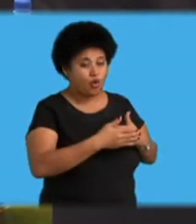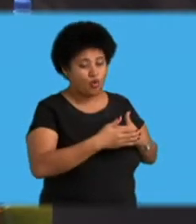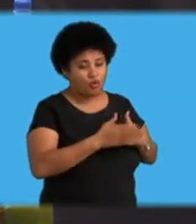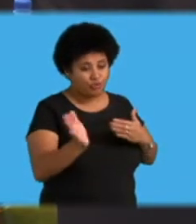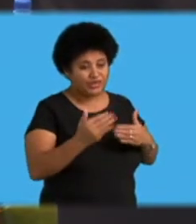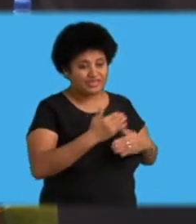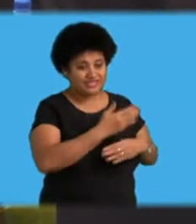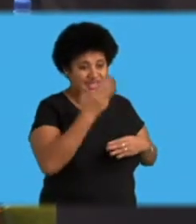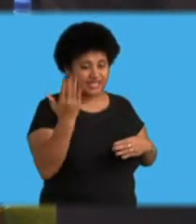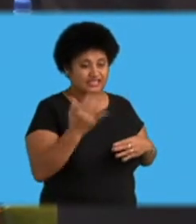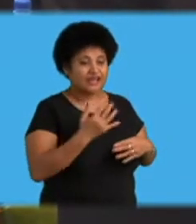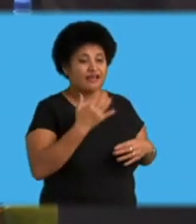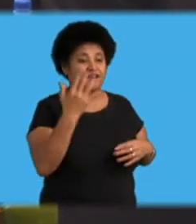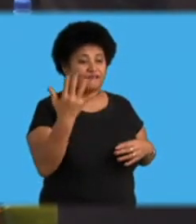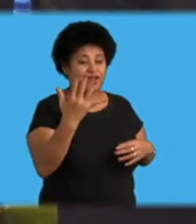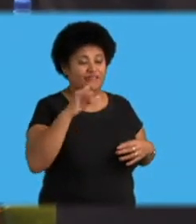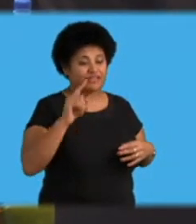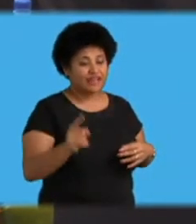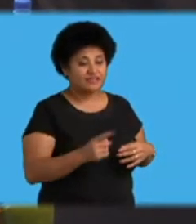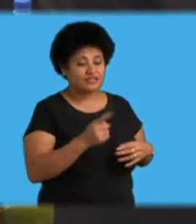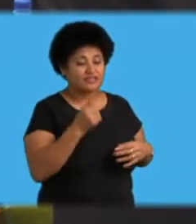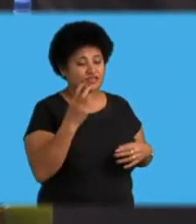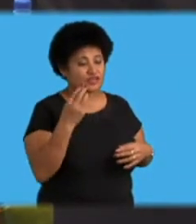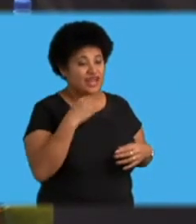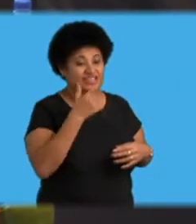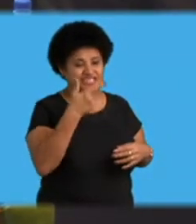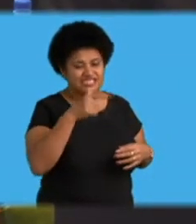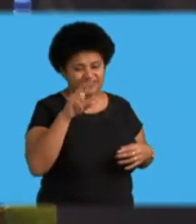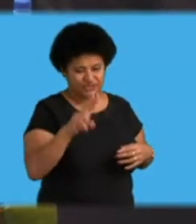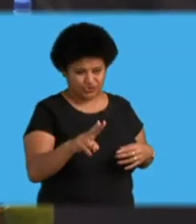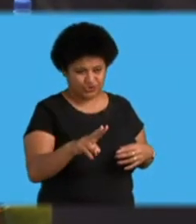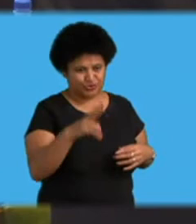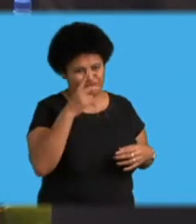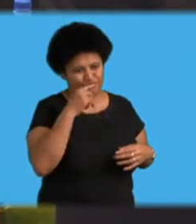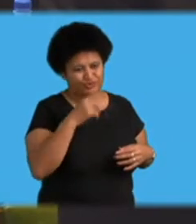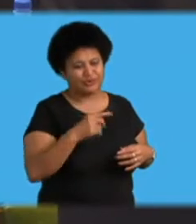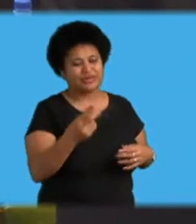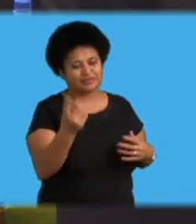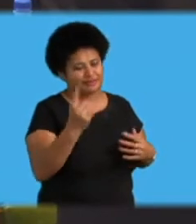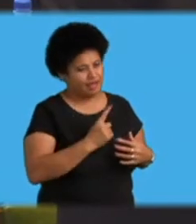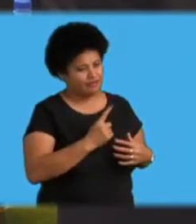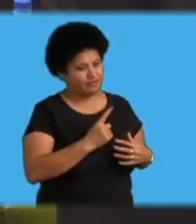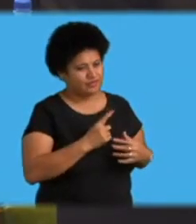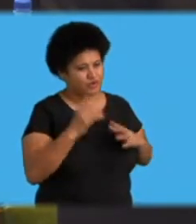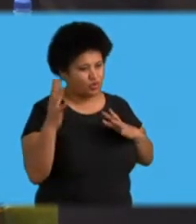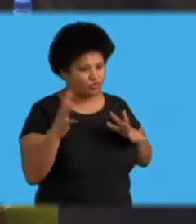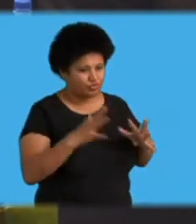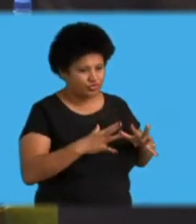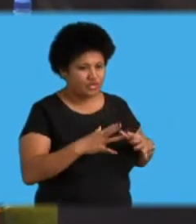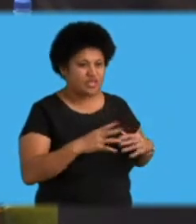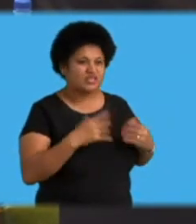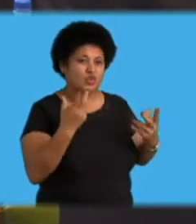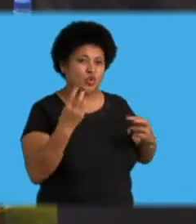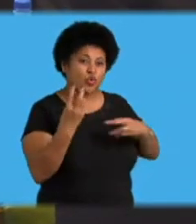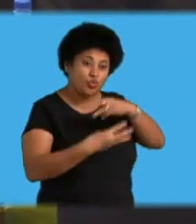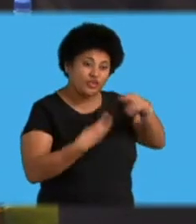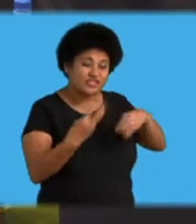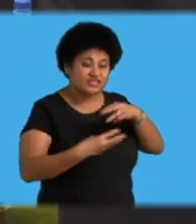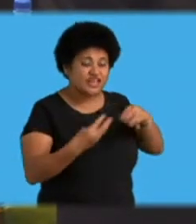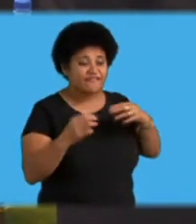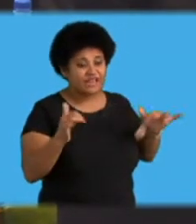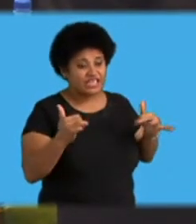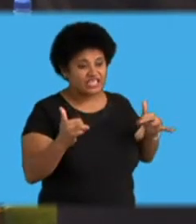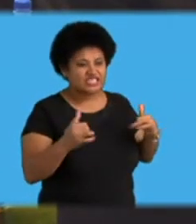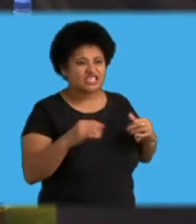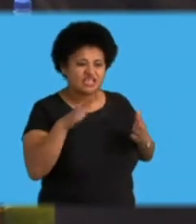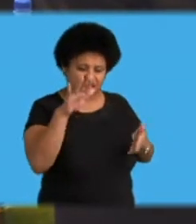5,372. 2016, it was affected because Cyclone Winston went down to 3,091 visitors. I'm only talking about the